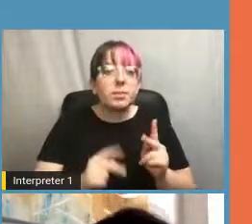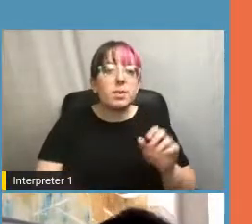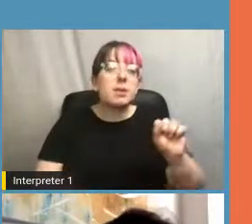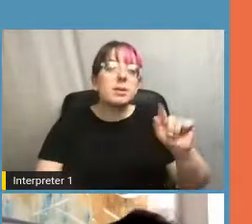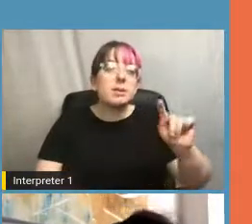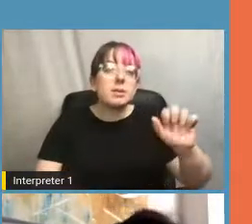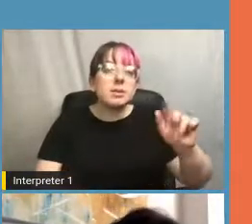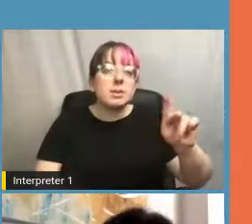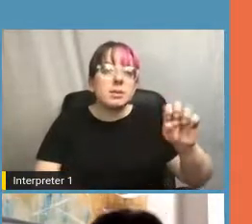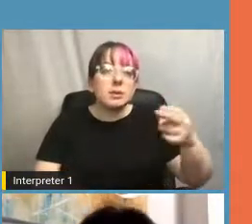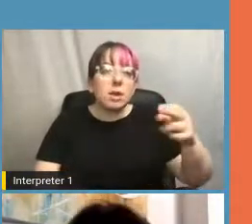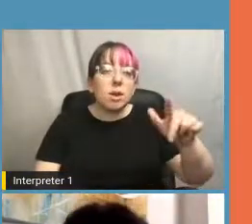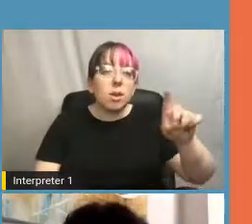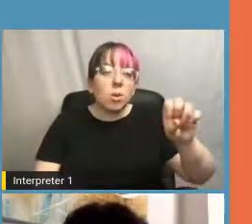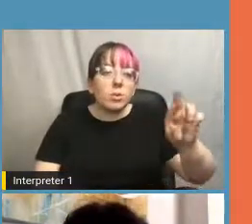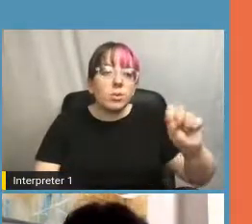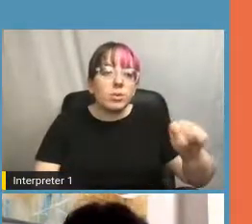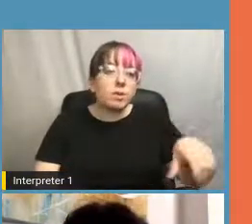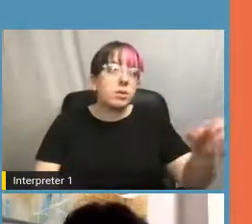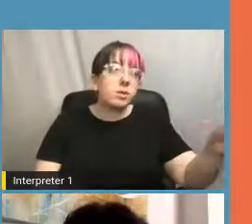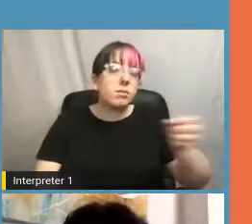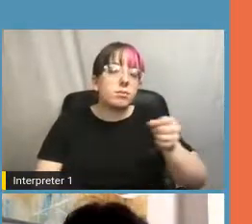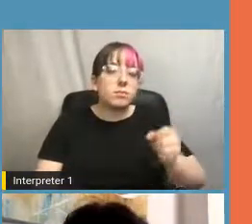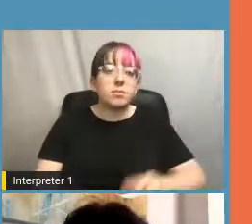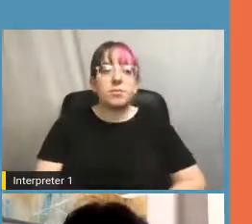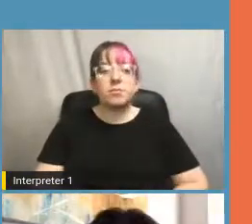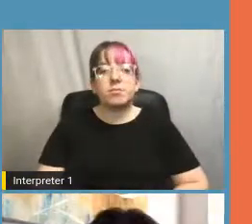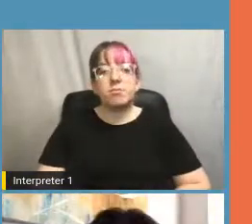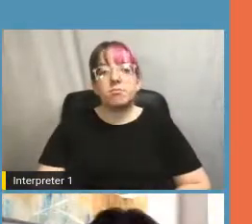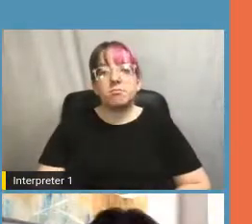your museum,